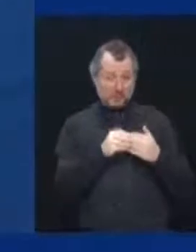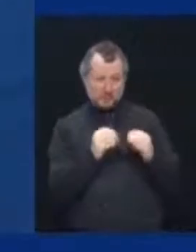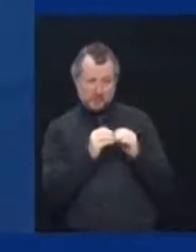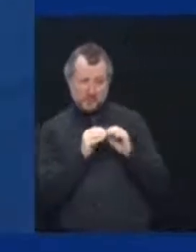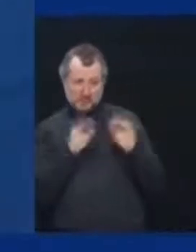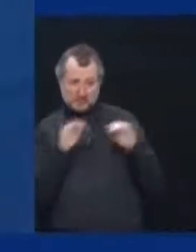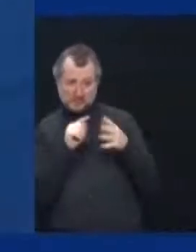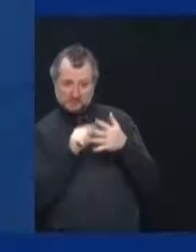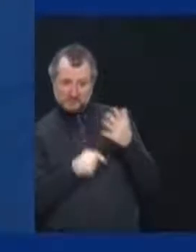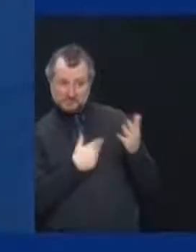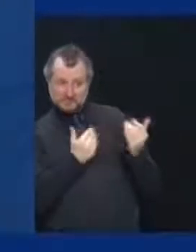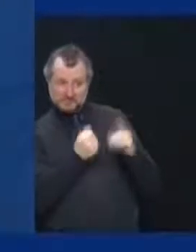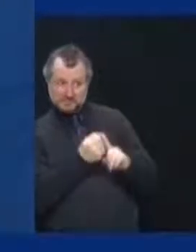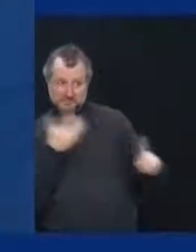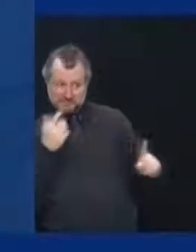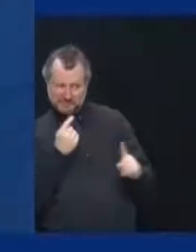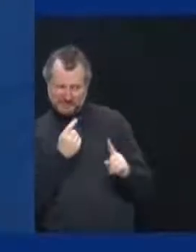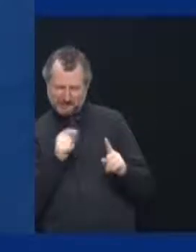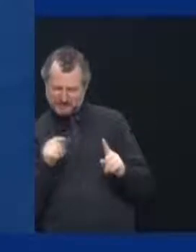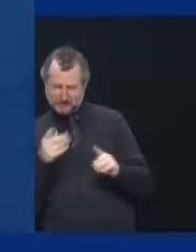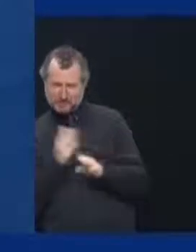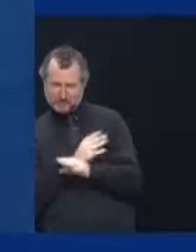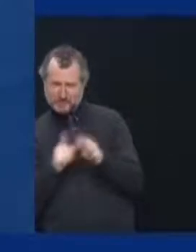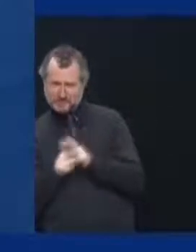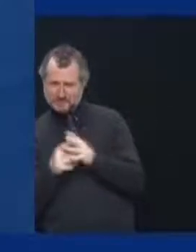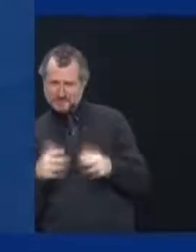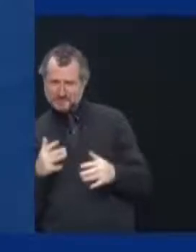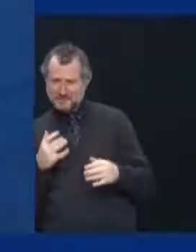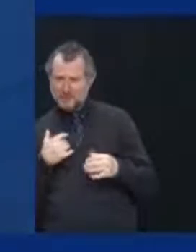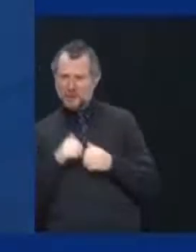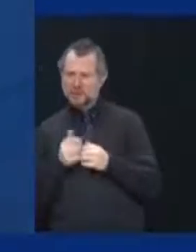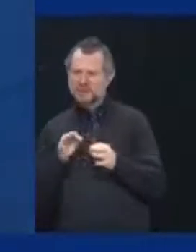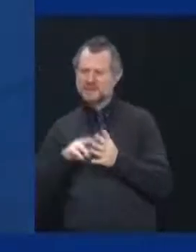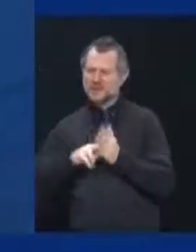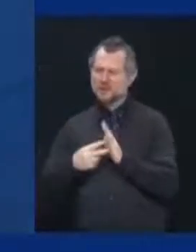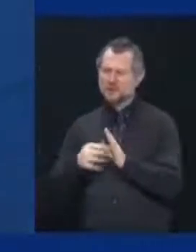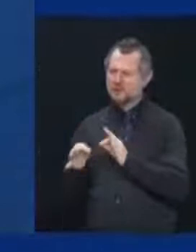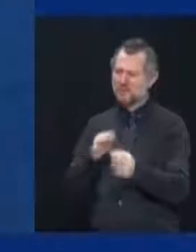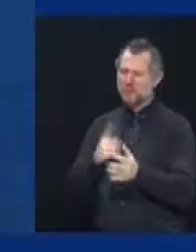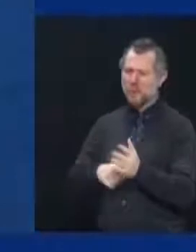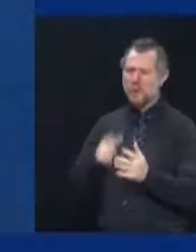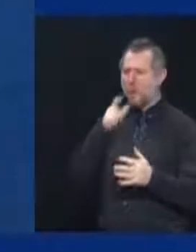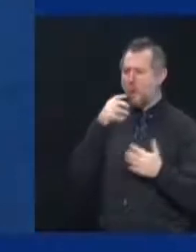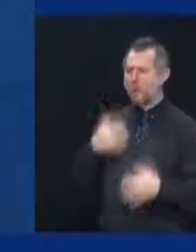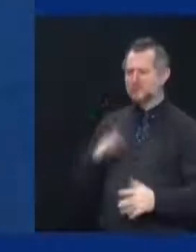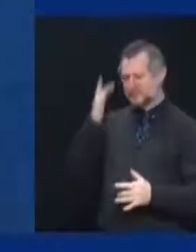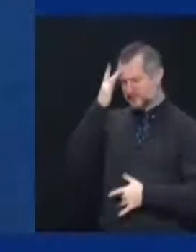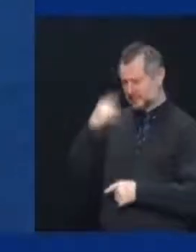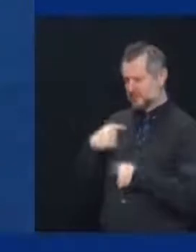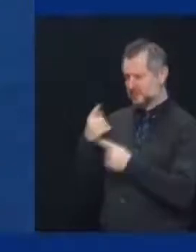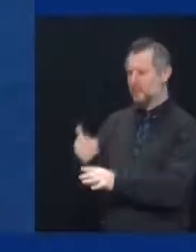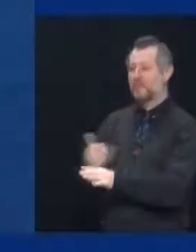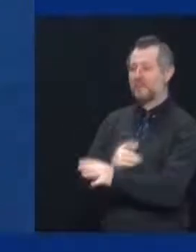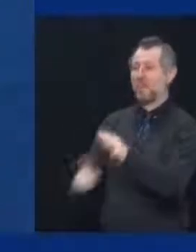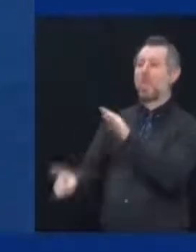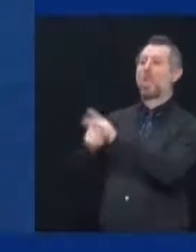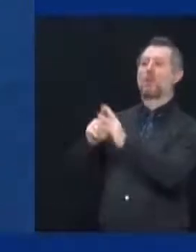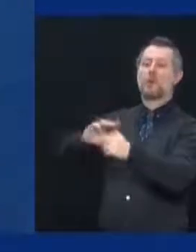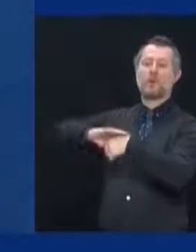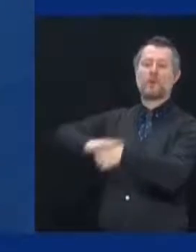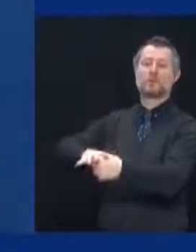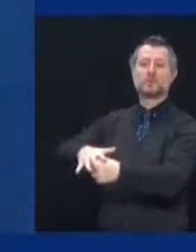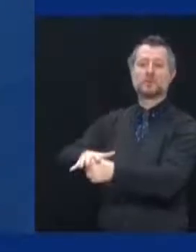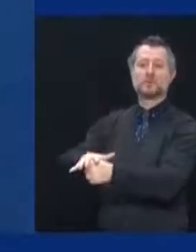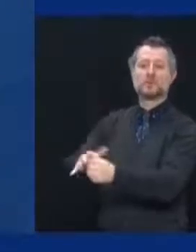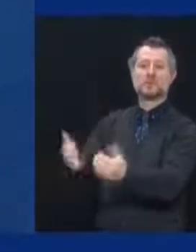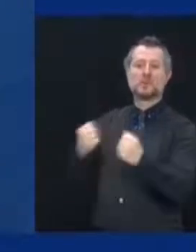at numbers on how we could define that category, and we're hoping that we get more federal allocation